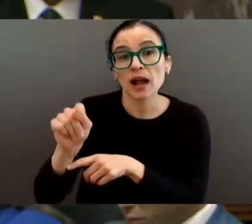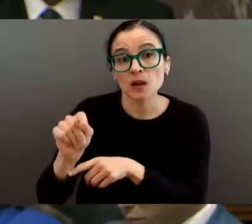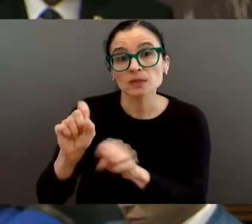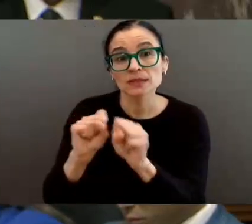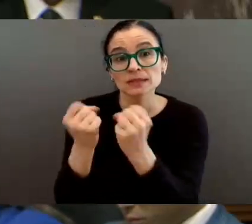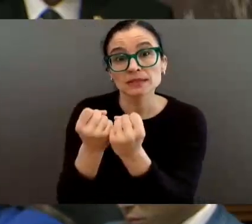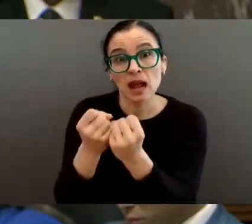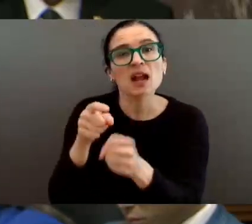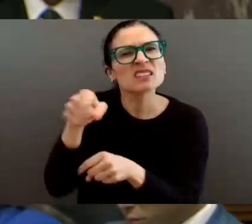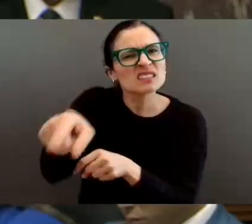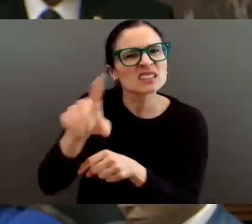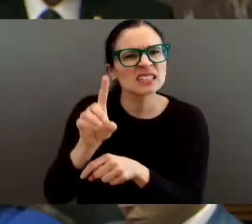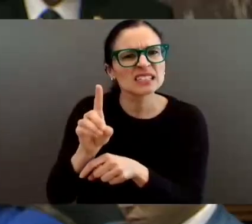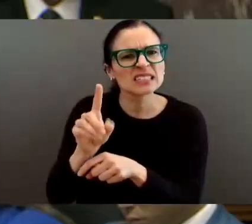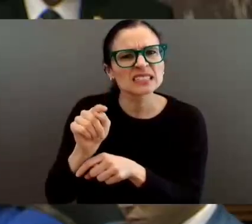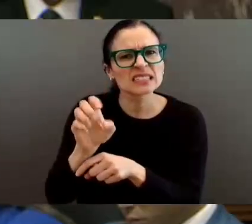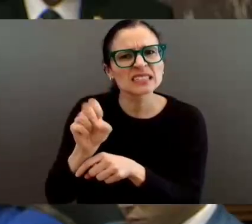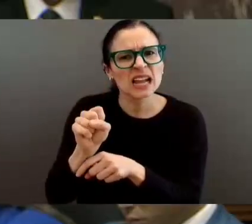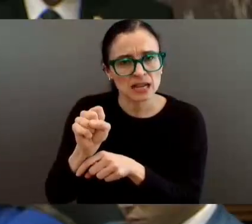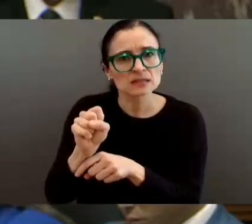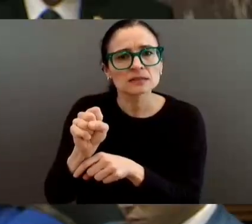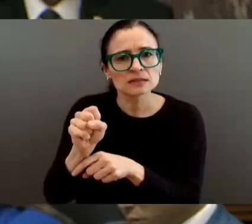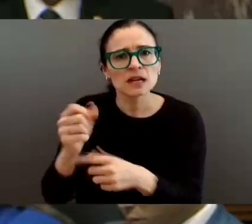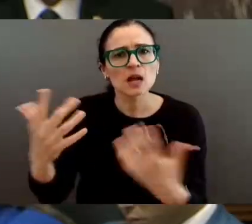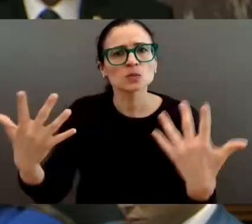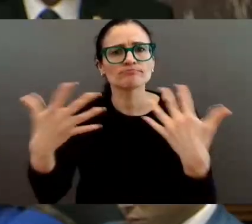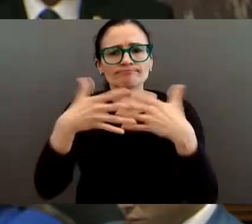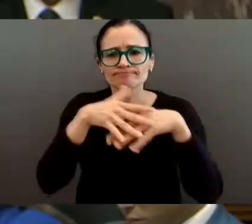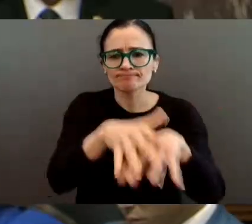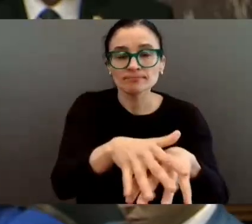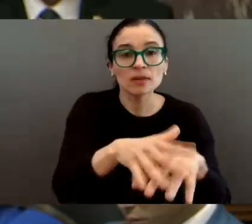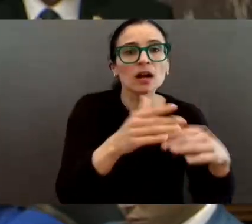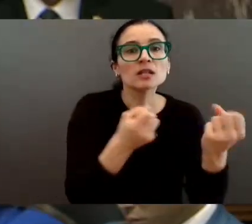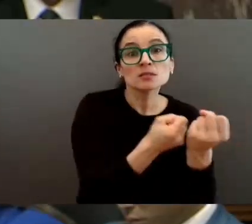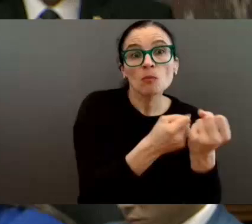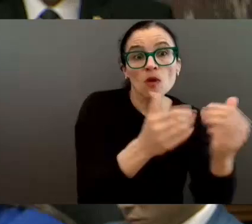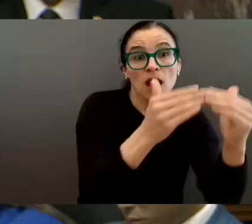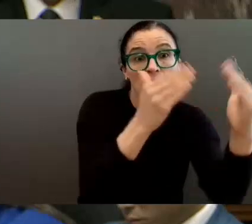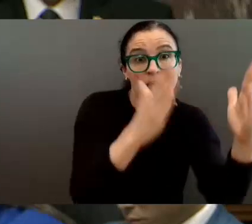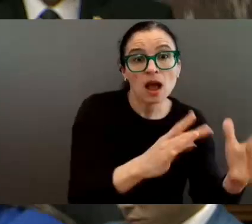services. That's just only 4 of the programs that we've added.